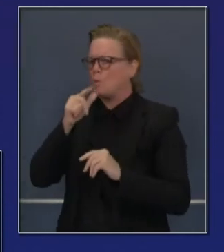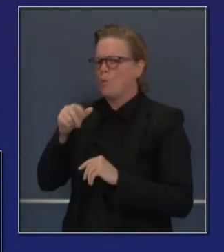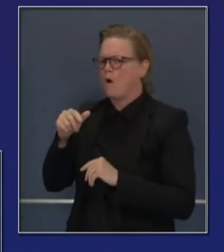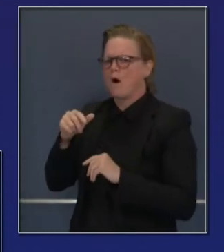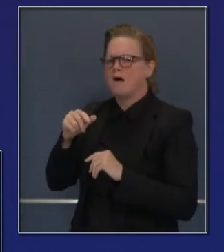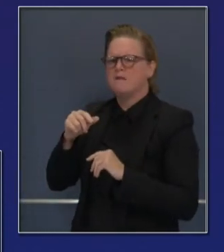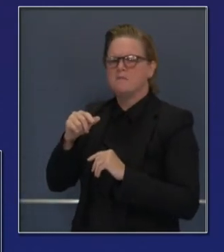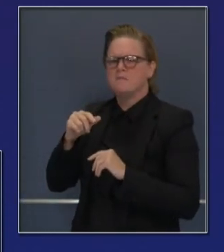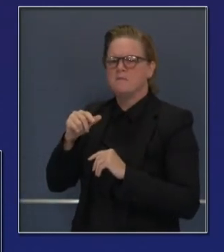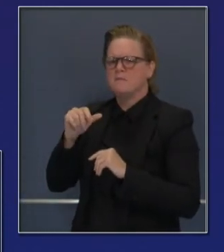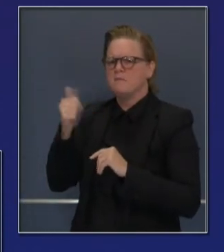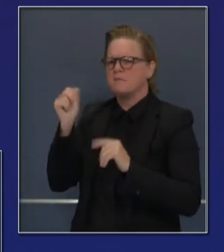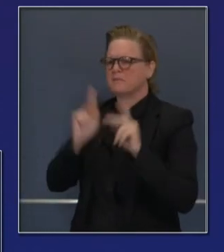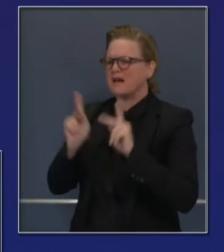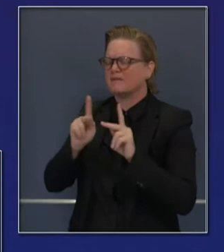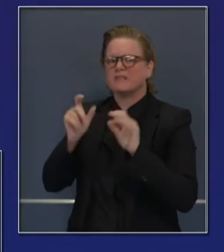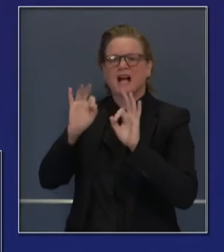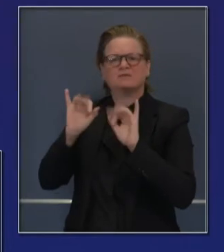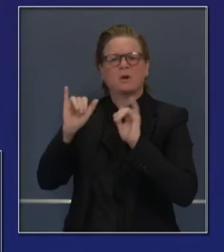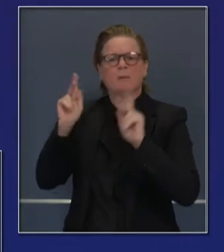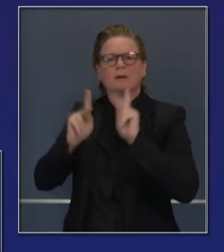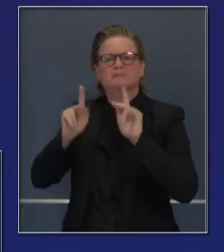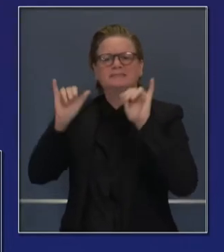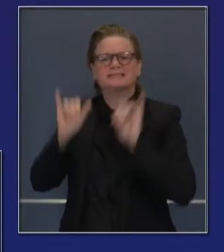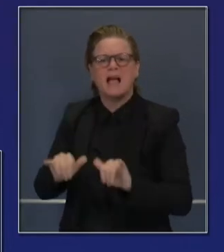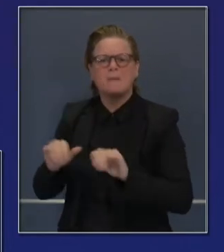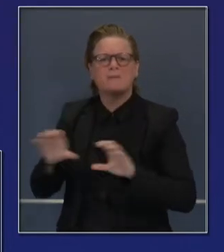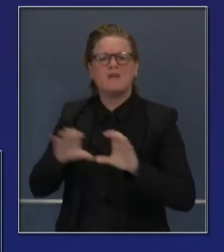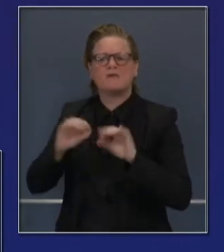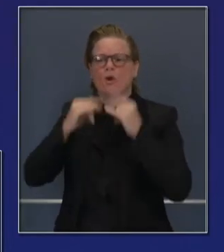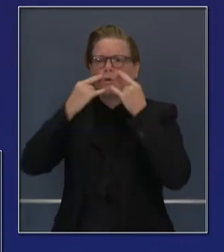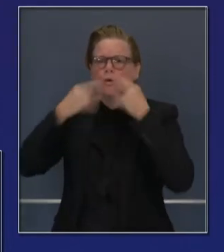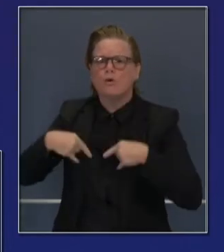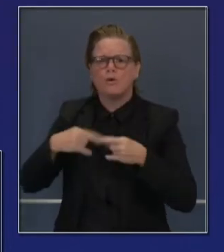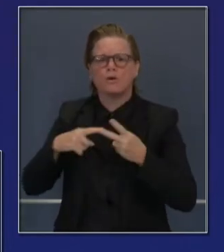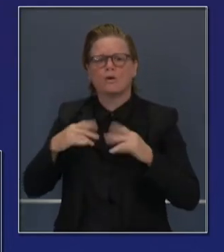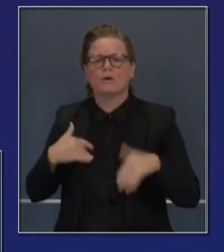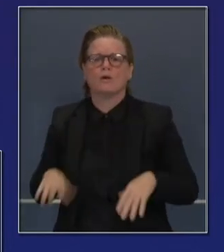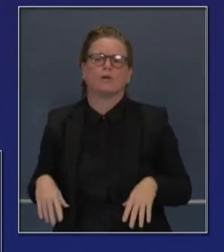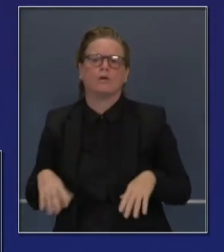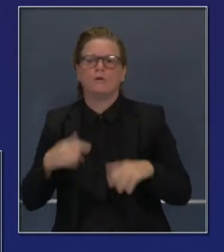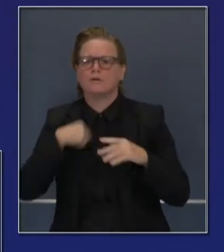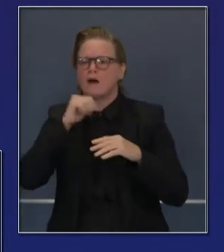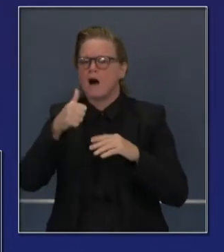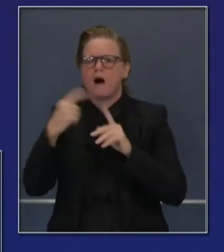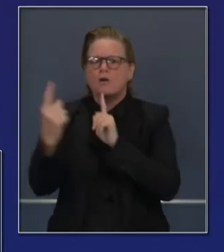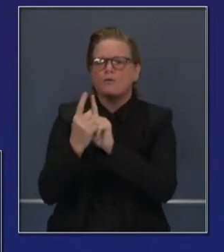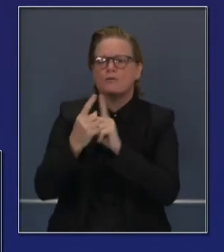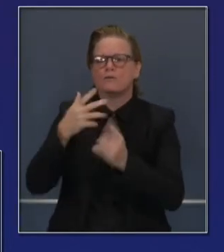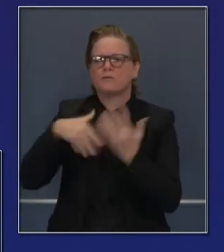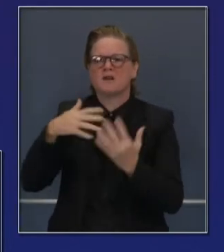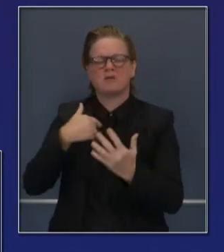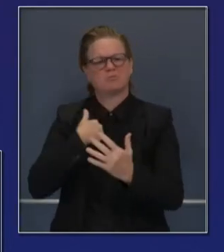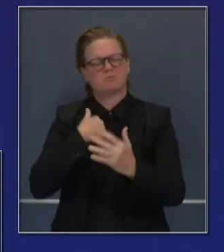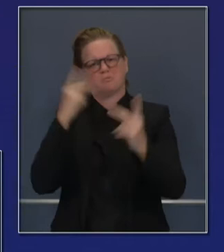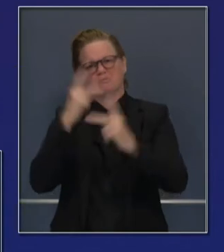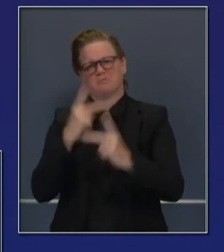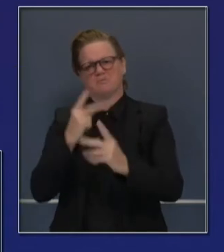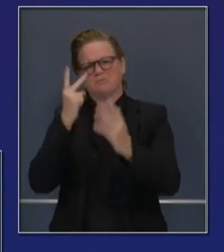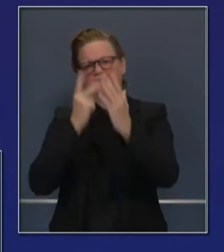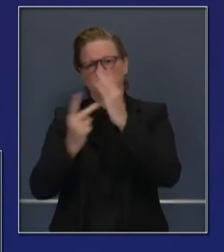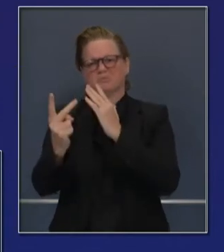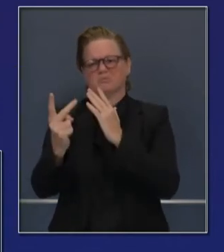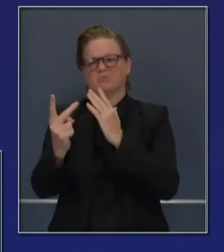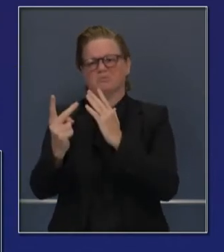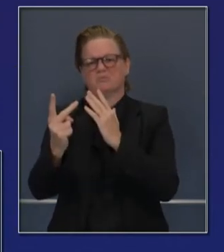behavior, or fundamental shifts in the way we are conducting ourselves as individuals